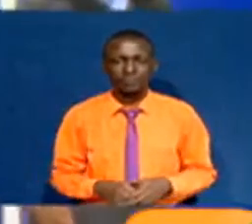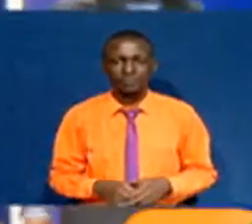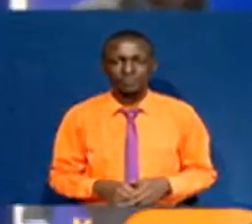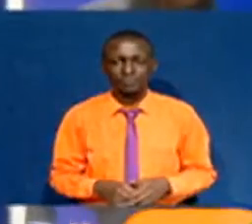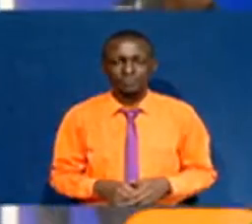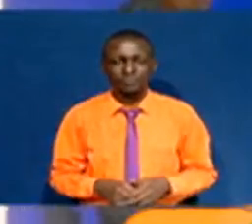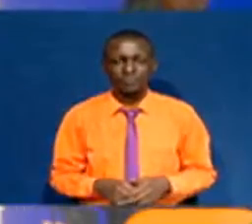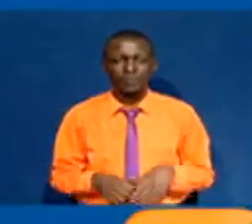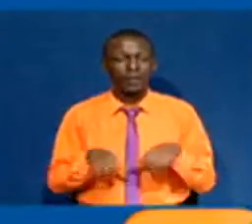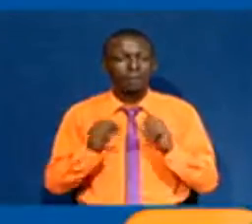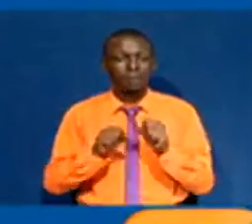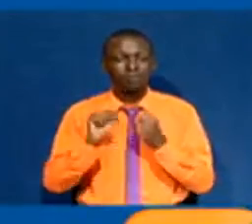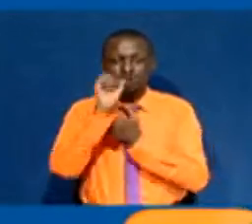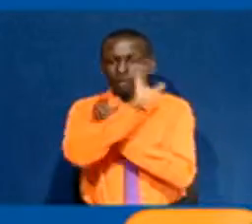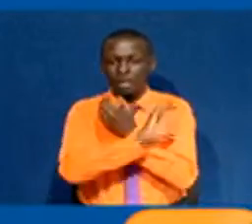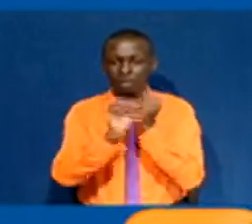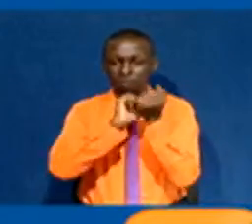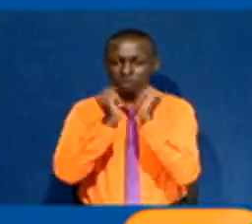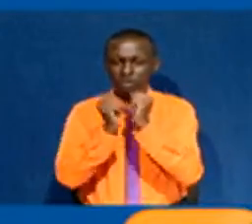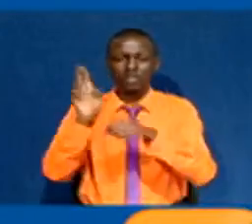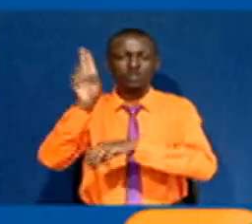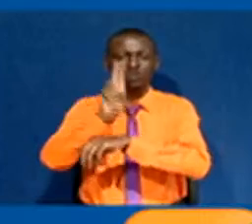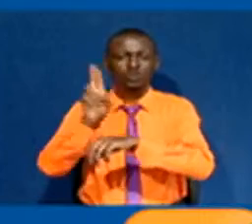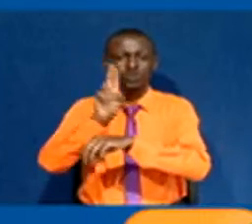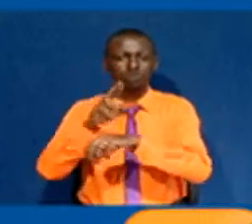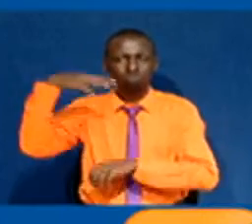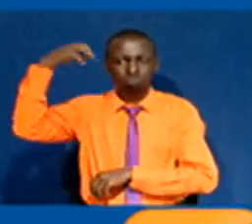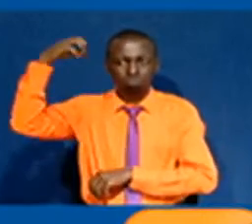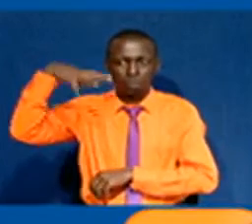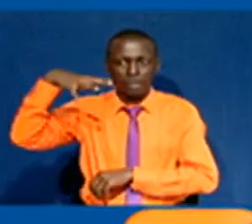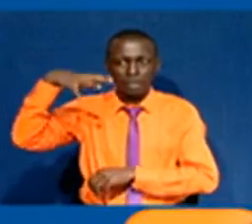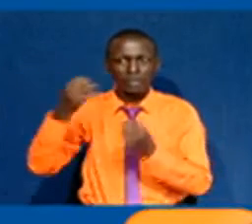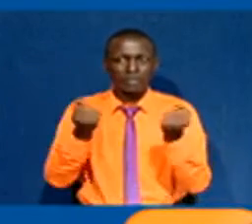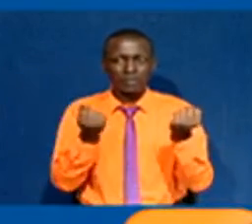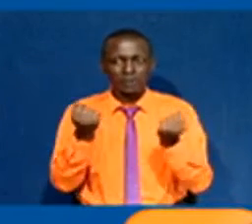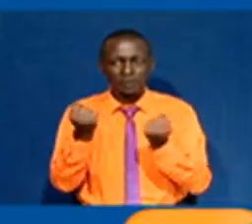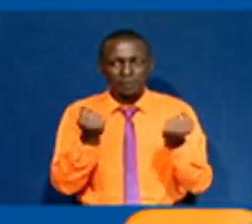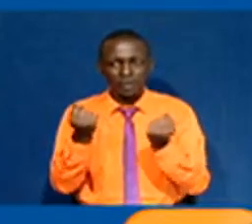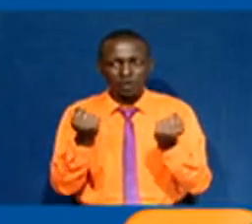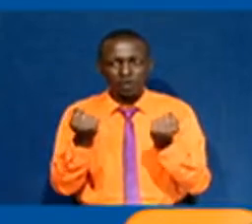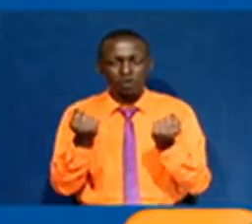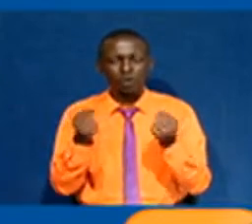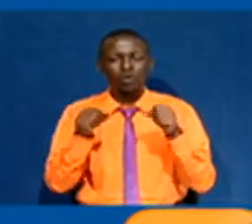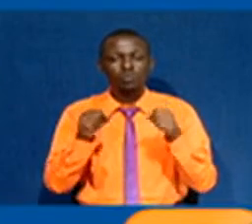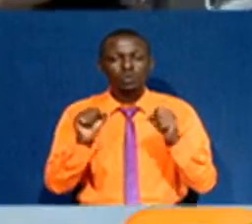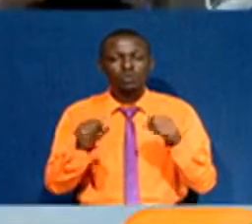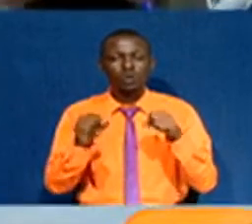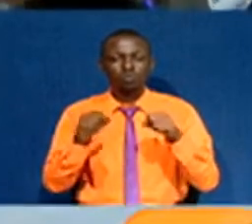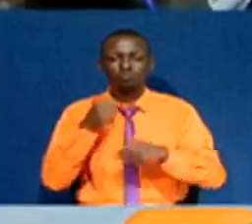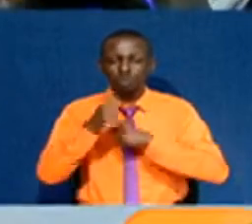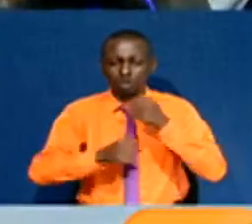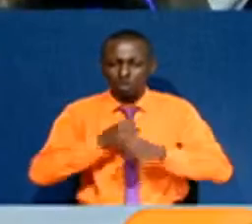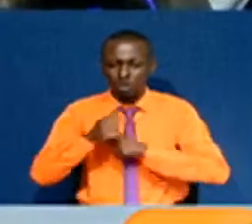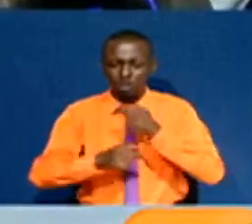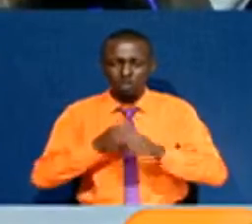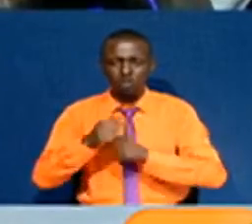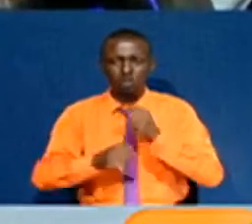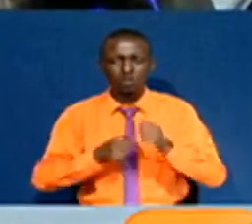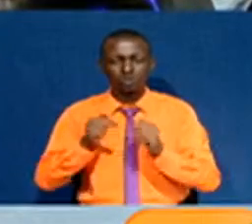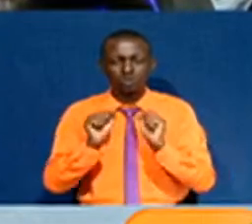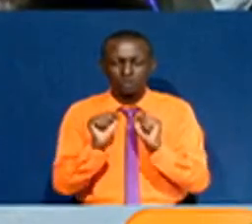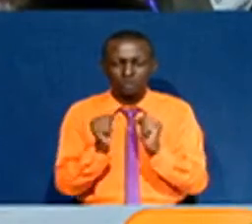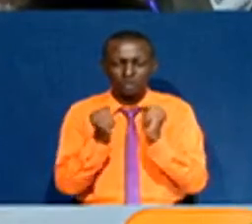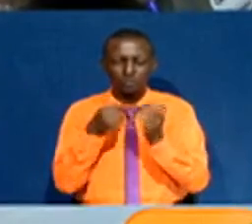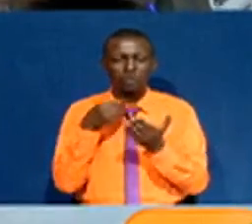Efforts to shift the country towards the use of electricity for mobility are gaining momentum. The savings and monetary incentives